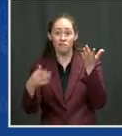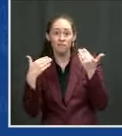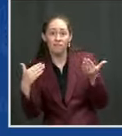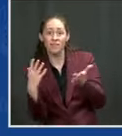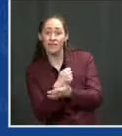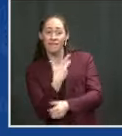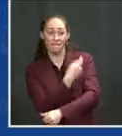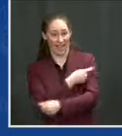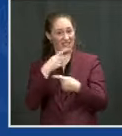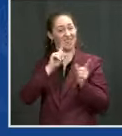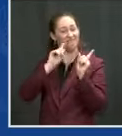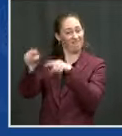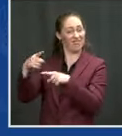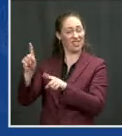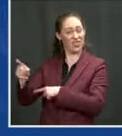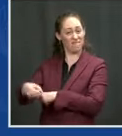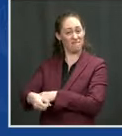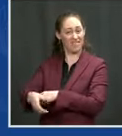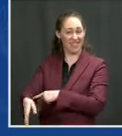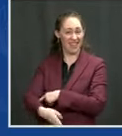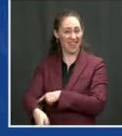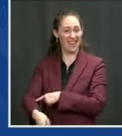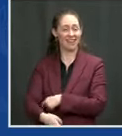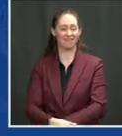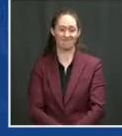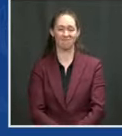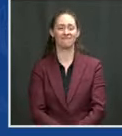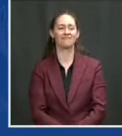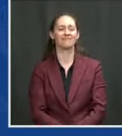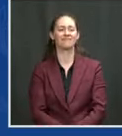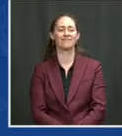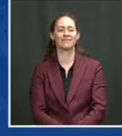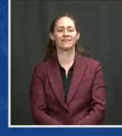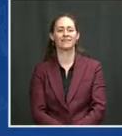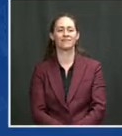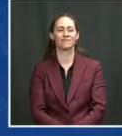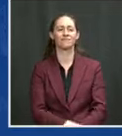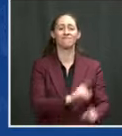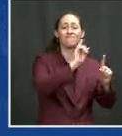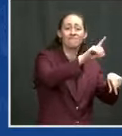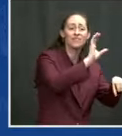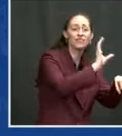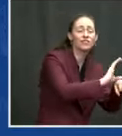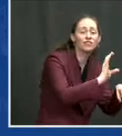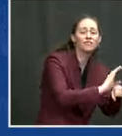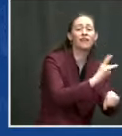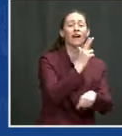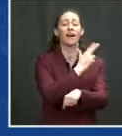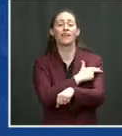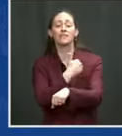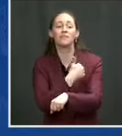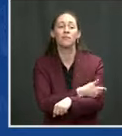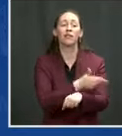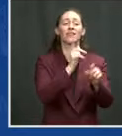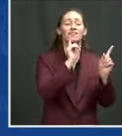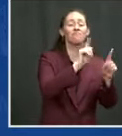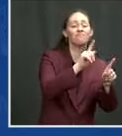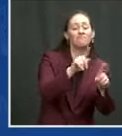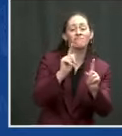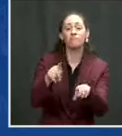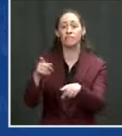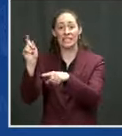And like many other states, we've offered free transportation and a very smooth vaccination experience. But I'm pleased to announce to you